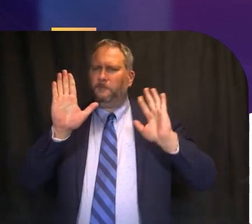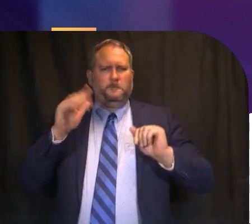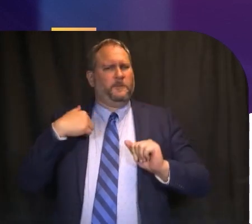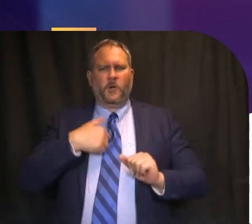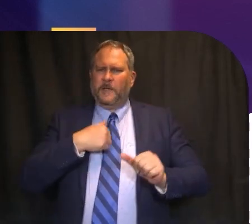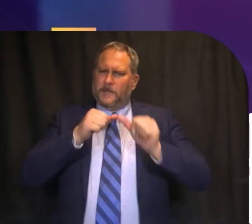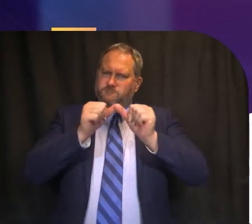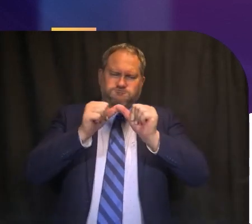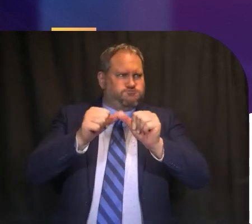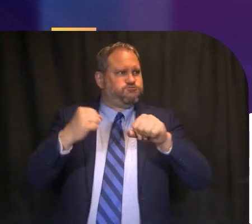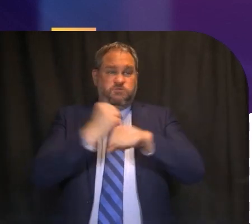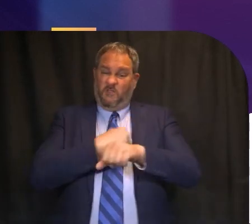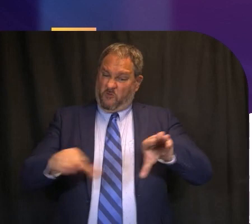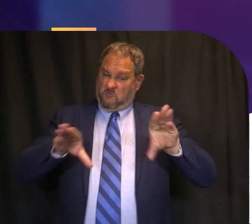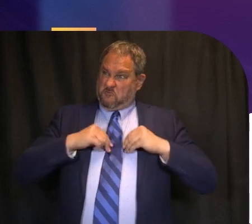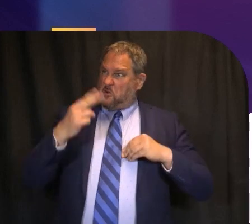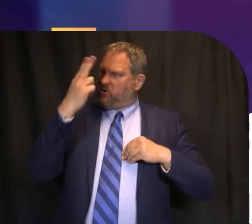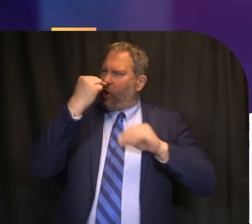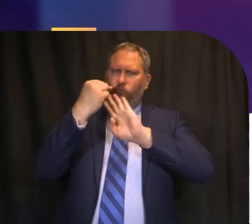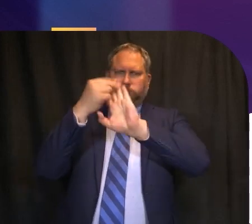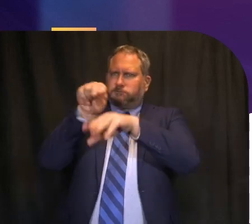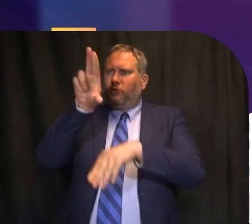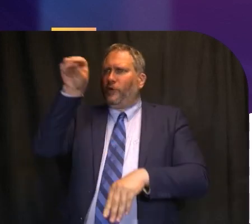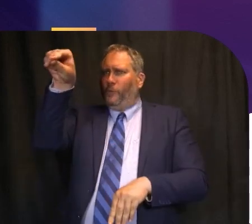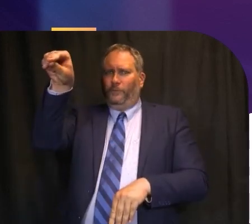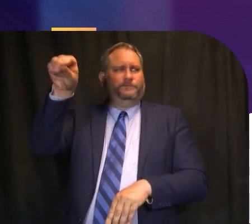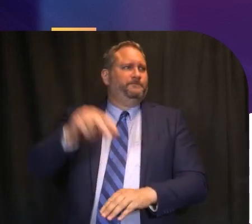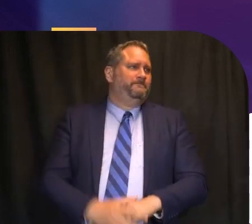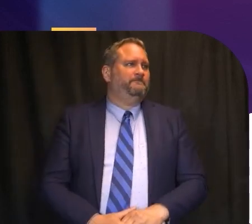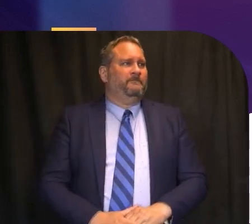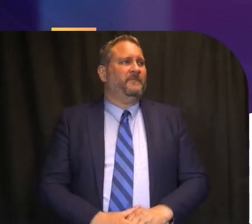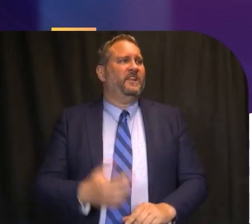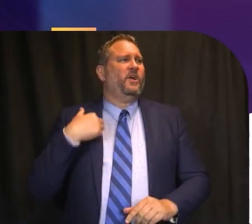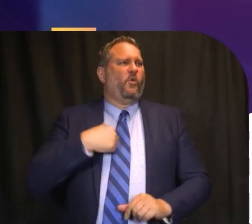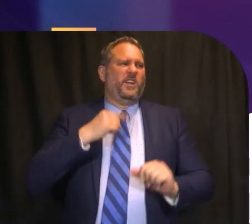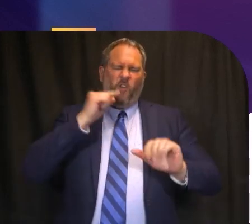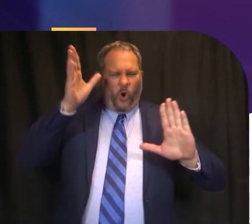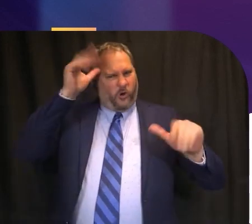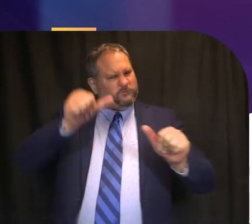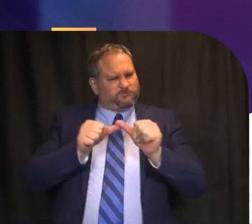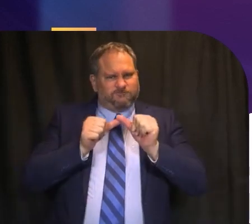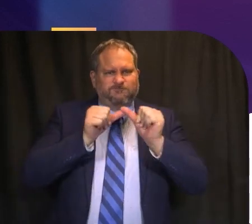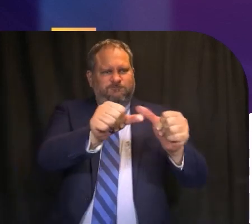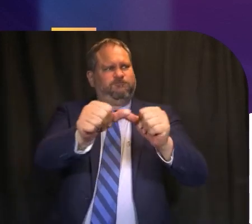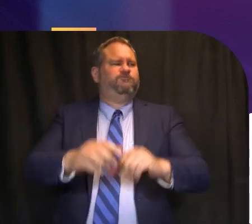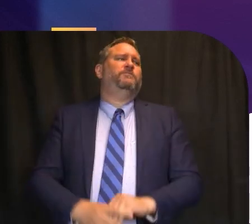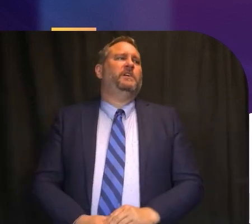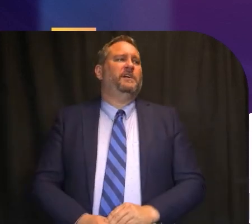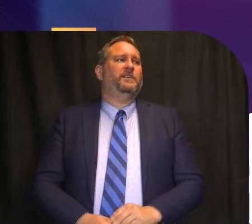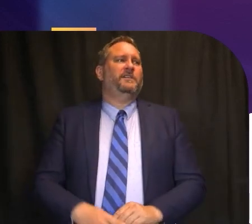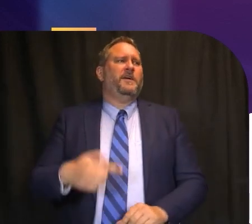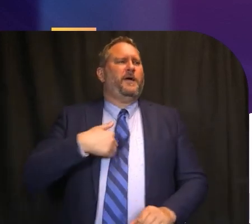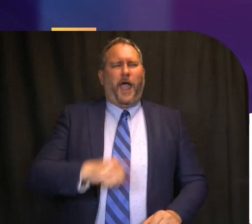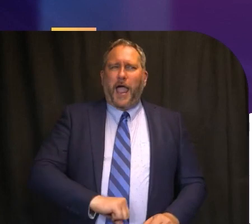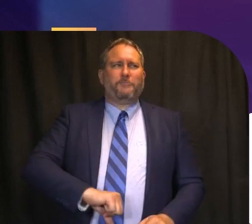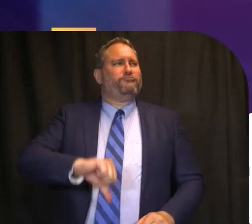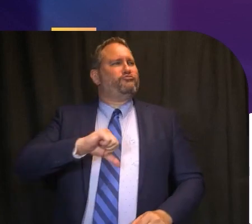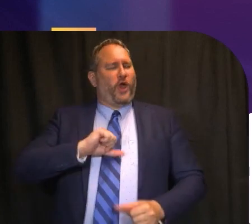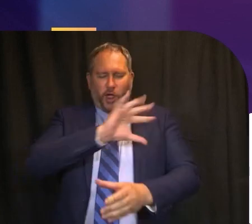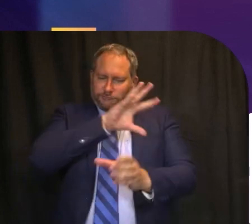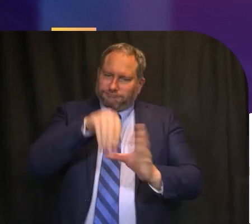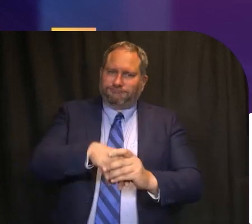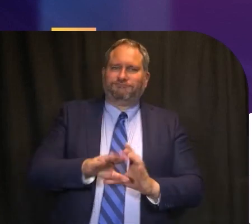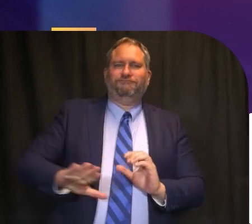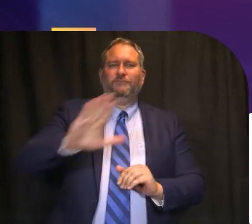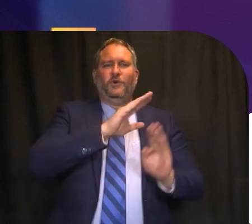resilient. I'm proud to be part of the community. I know you are too. And as I close out tonight, I'm